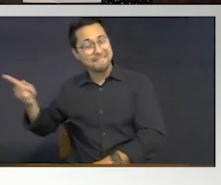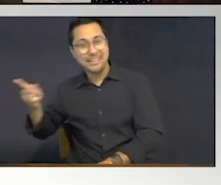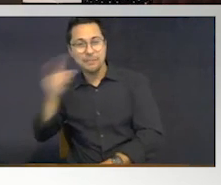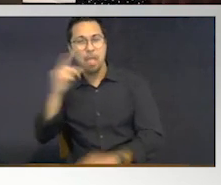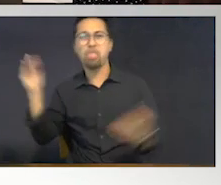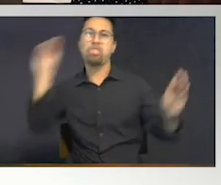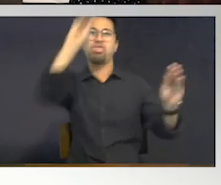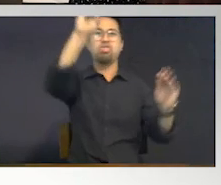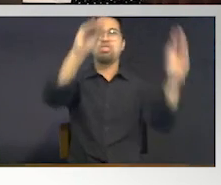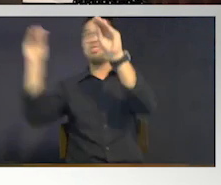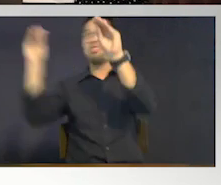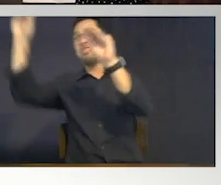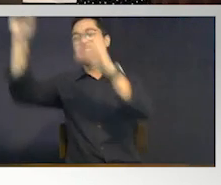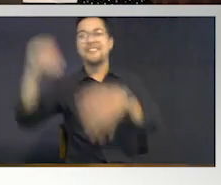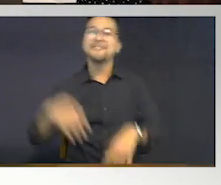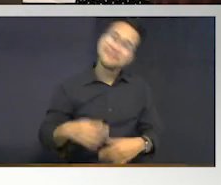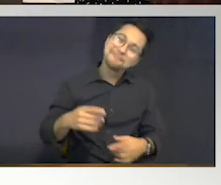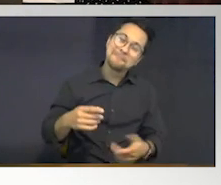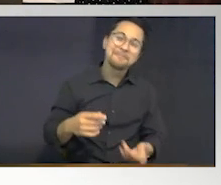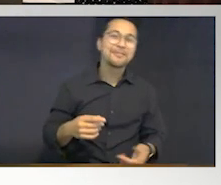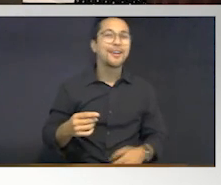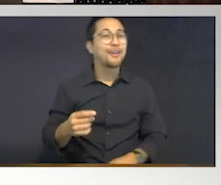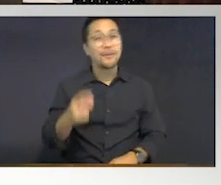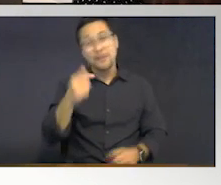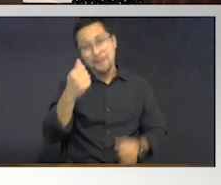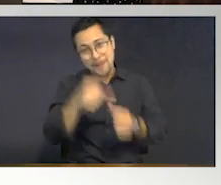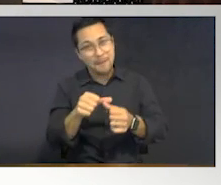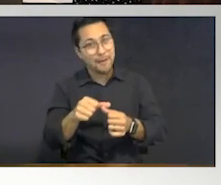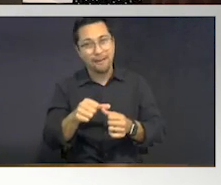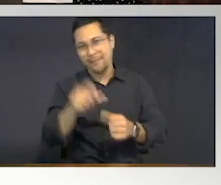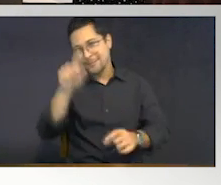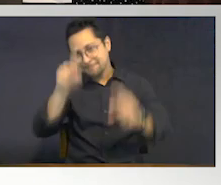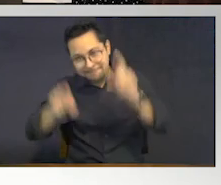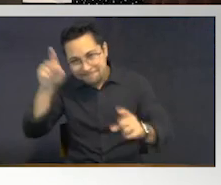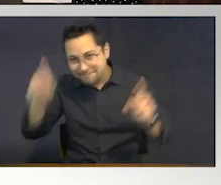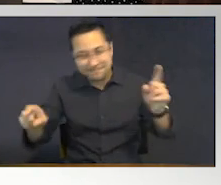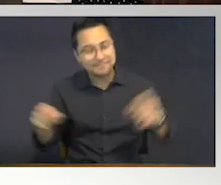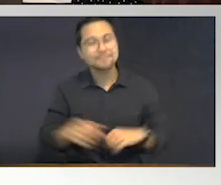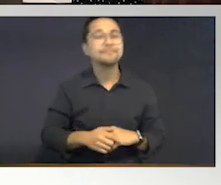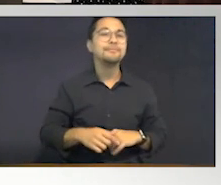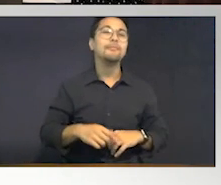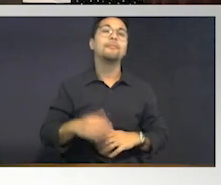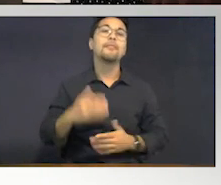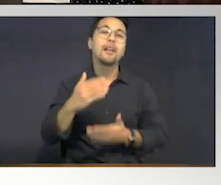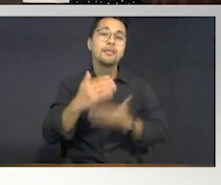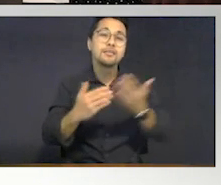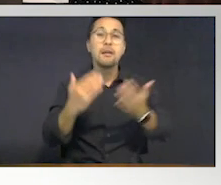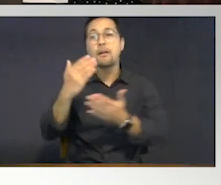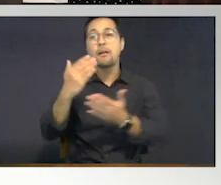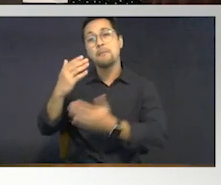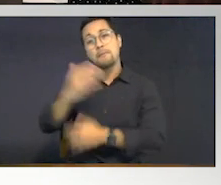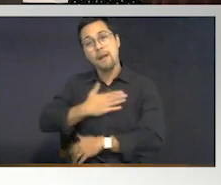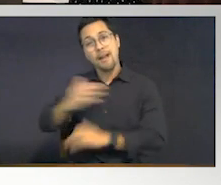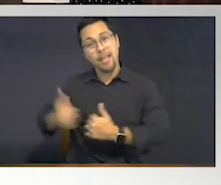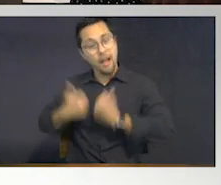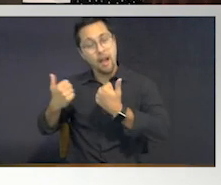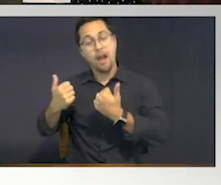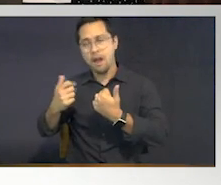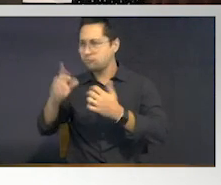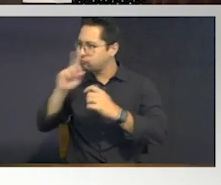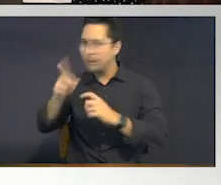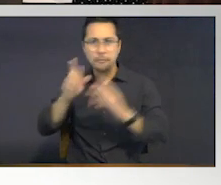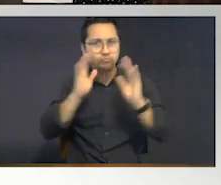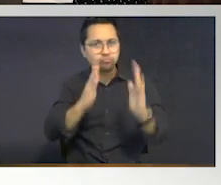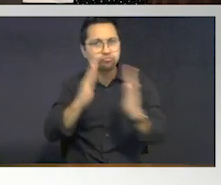know, what works for one person is not going to work for somebody else, and there's some facets of my life where I'm very organized, and then there's